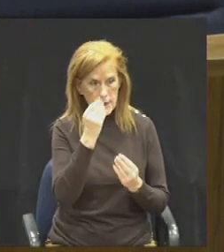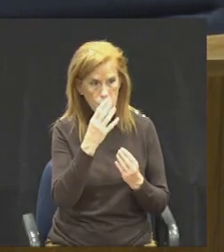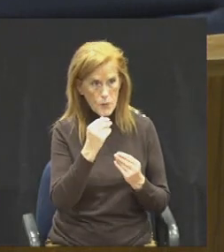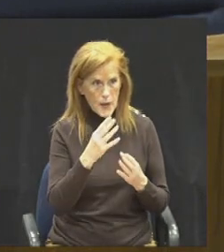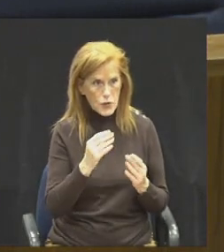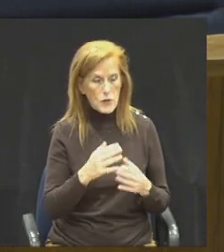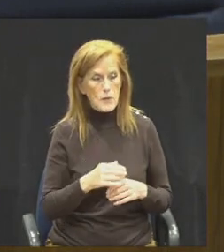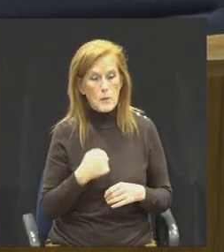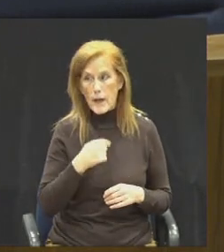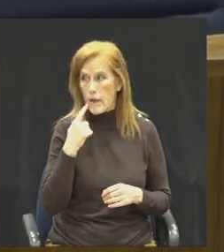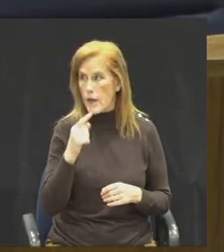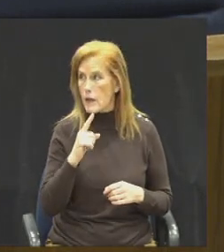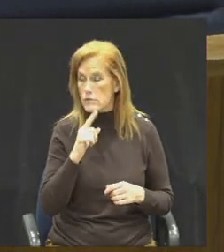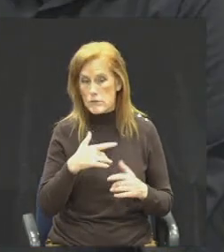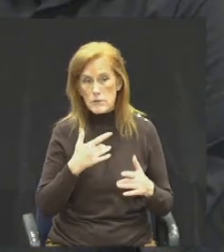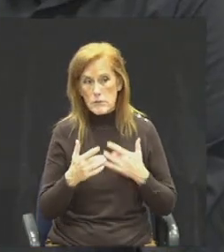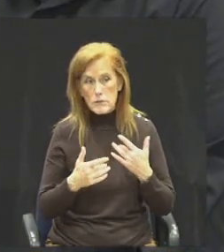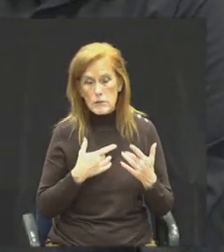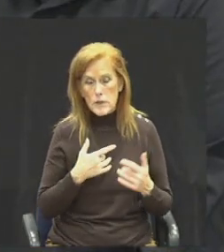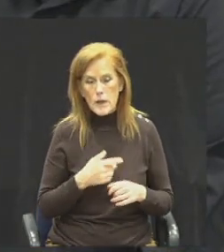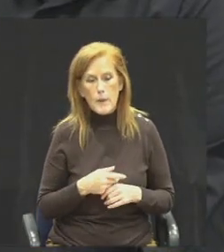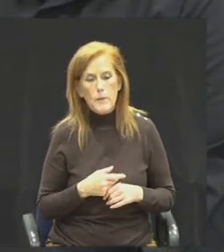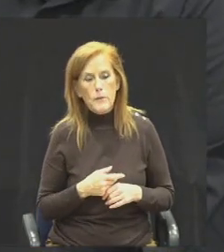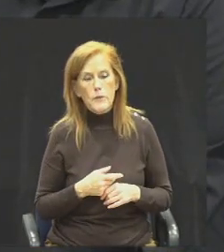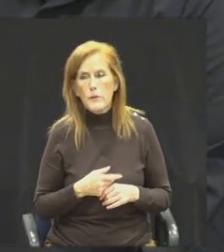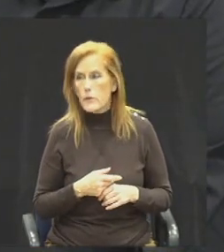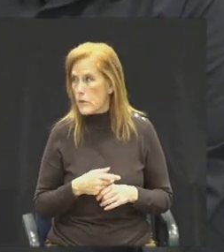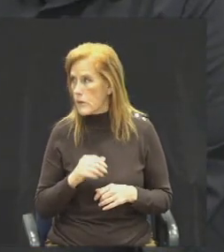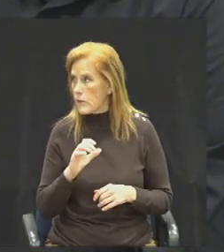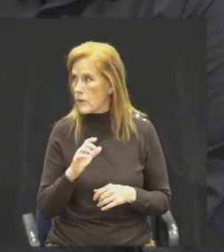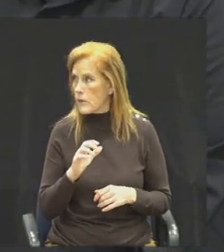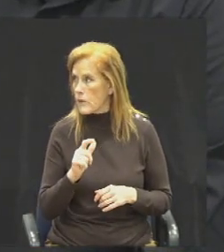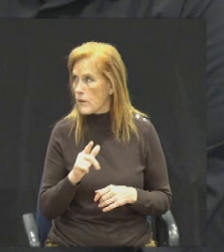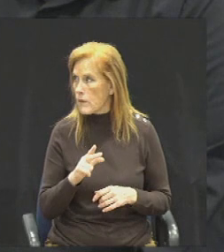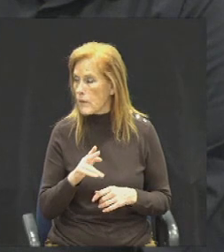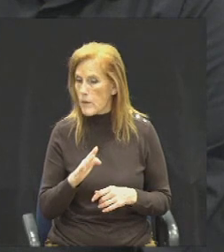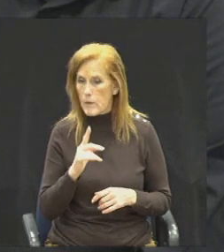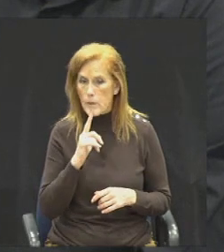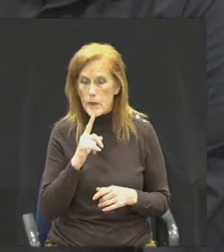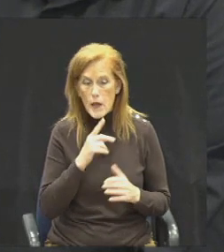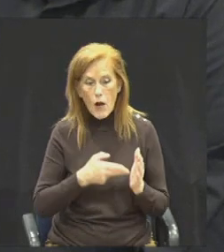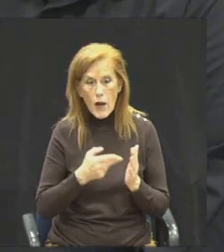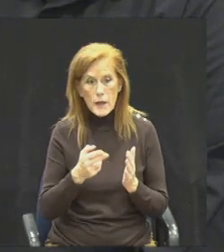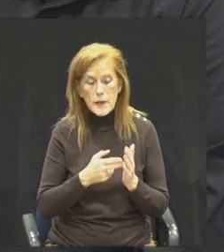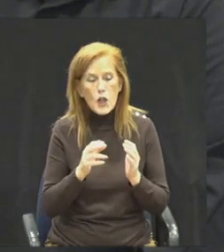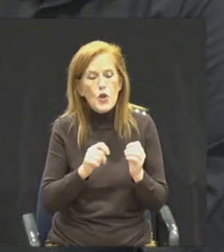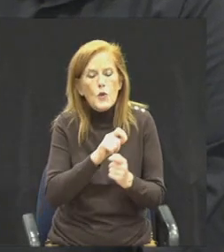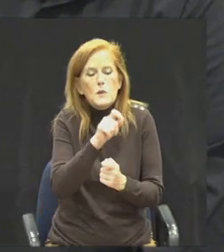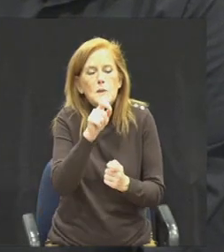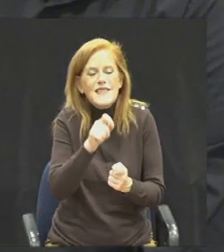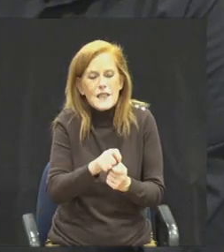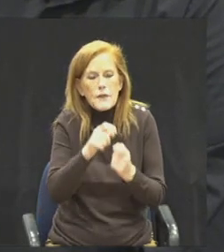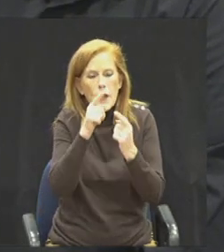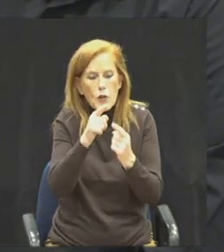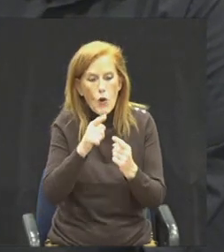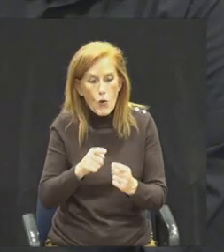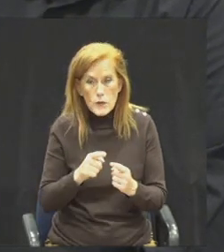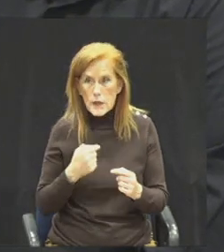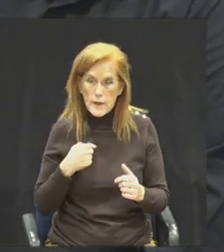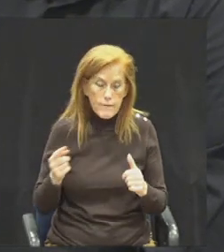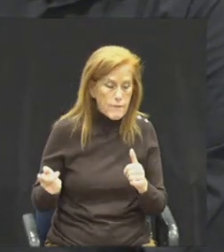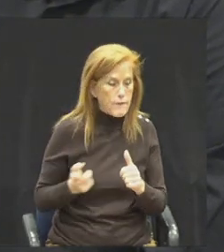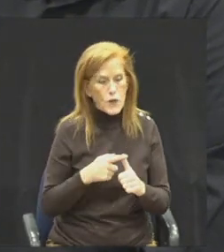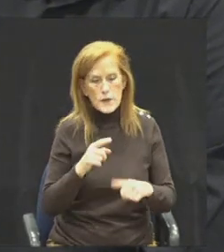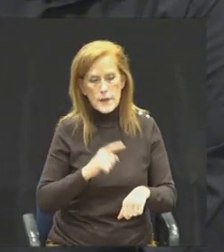Yeah, I think it's exciting. Yeah, and honestly, we have no specific goals. This is our first time doing this in this